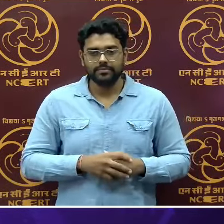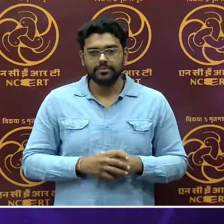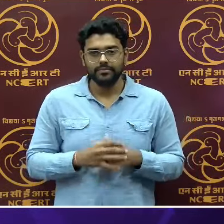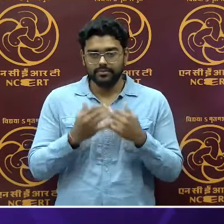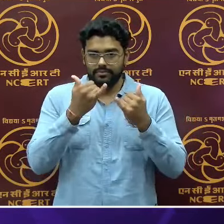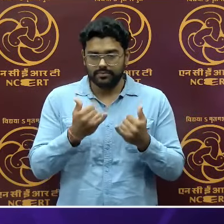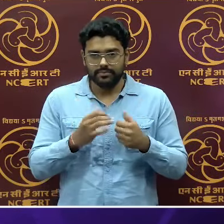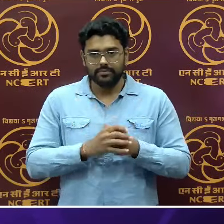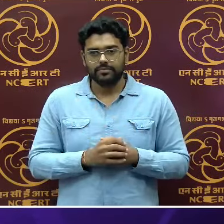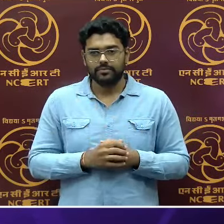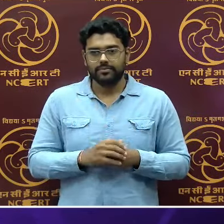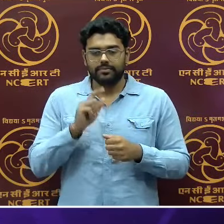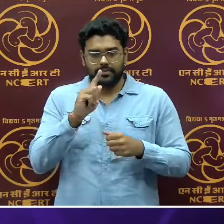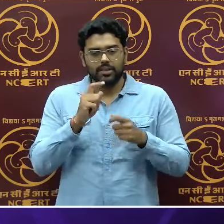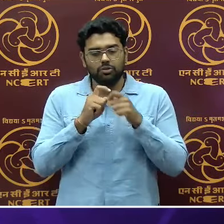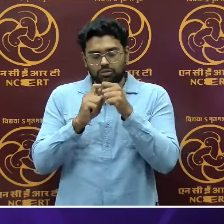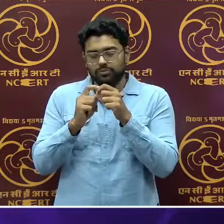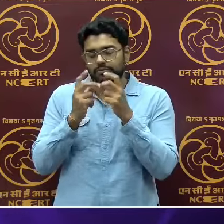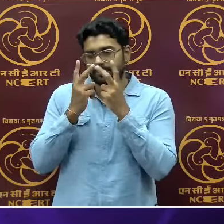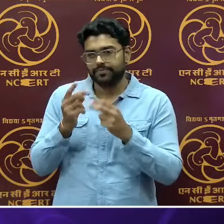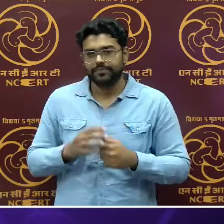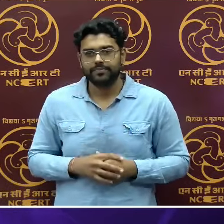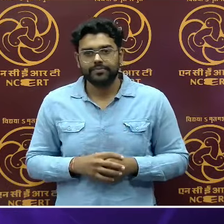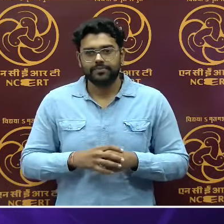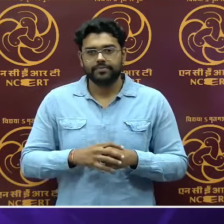Now, let us do one question here. Ji.